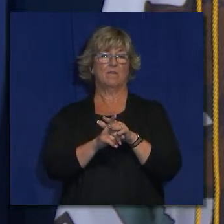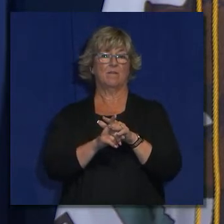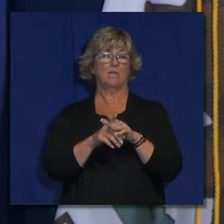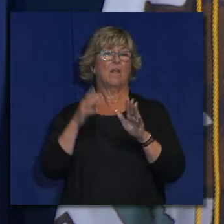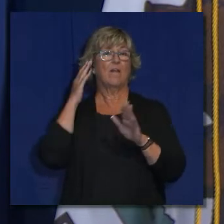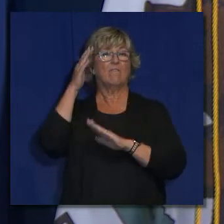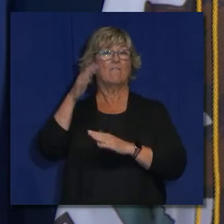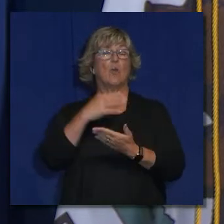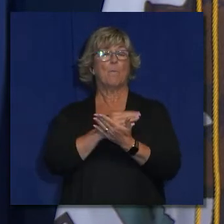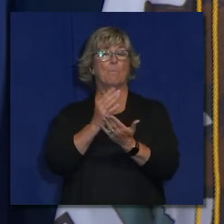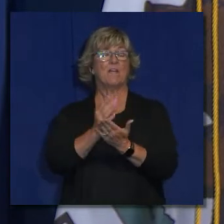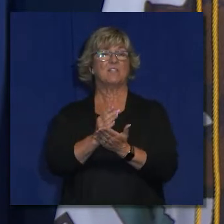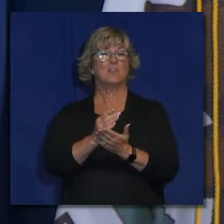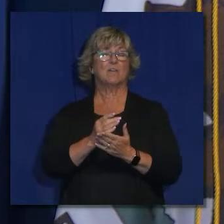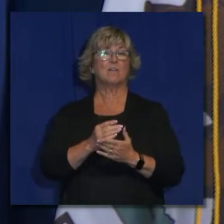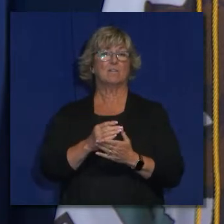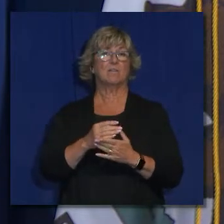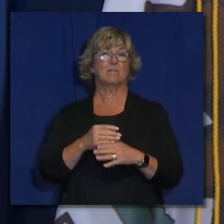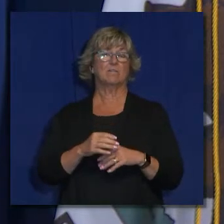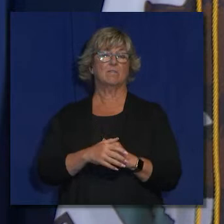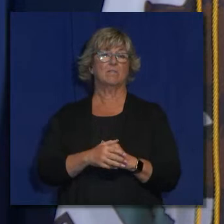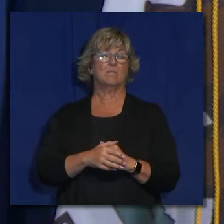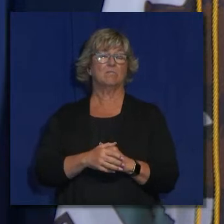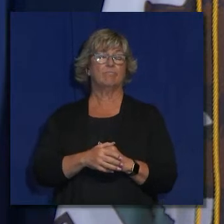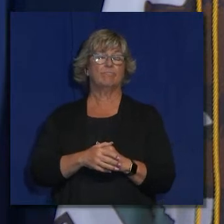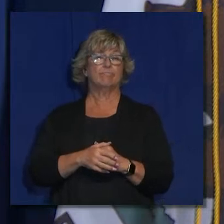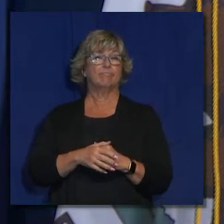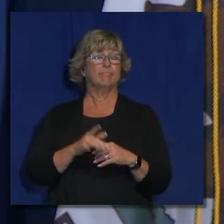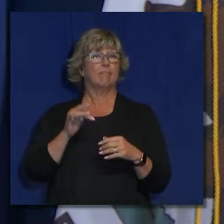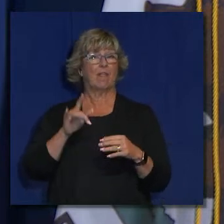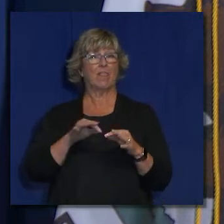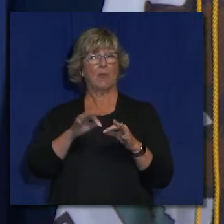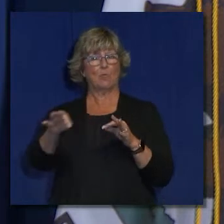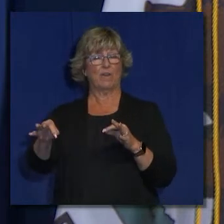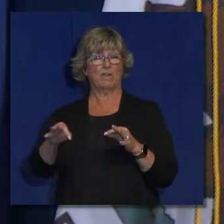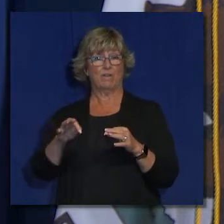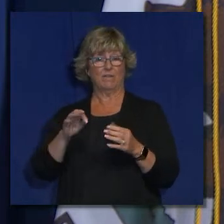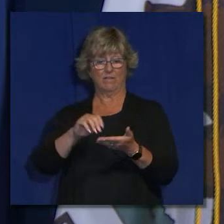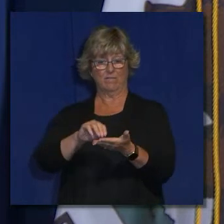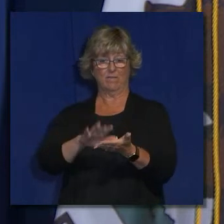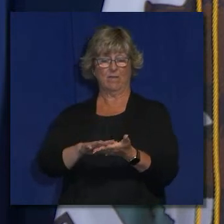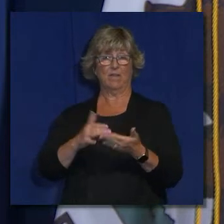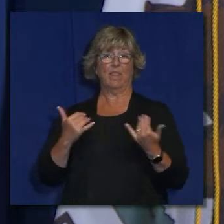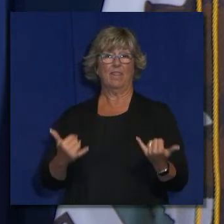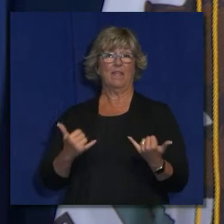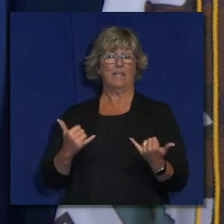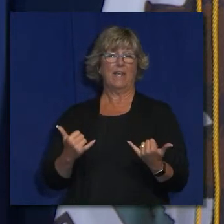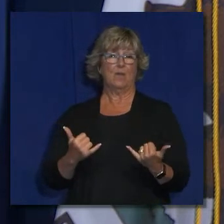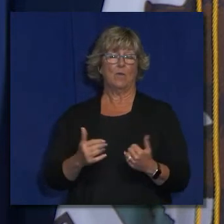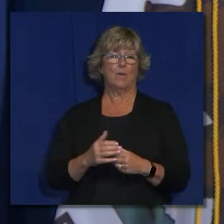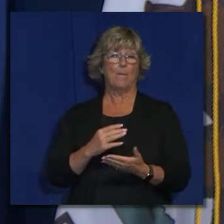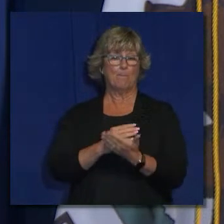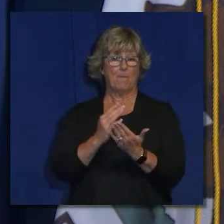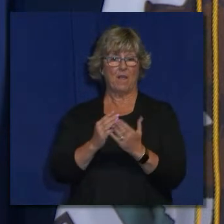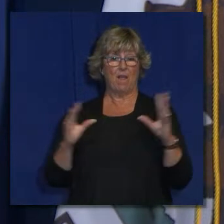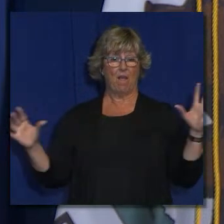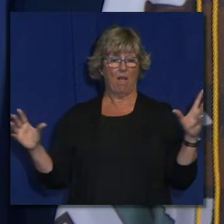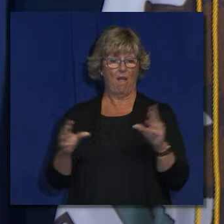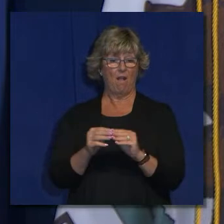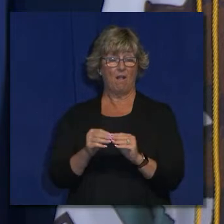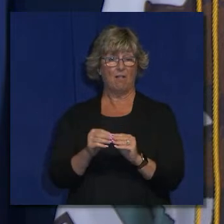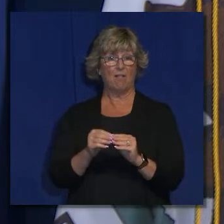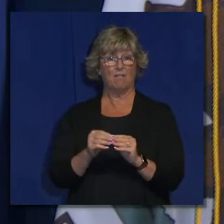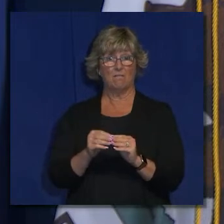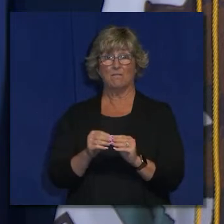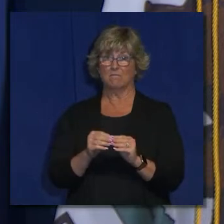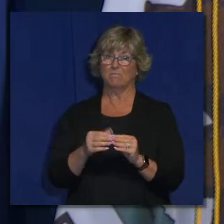in future budgets and are just delayed in the reflection in the current estimate. So all of those things, I